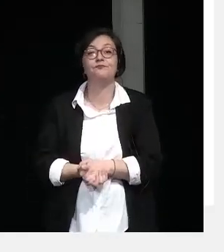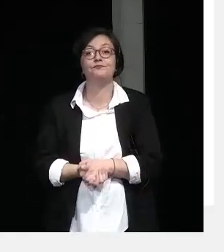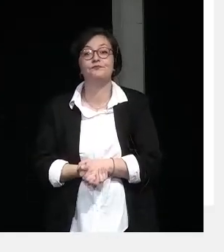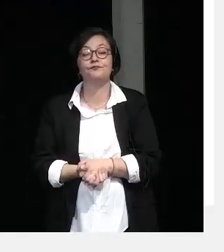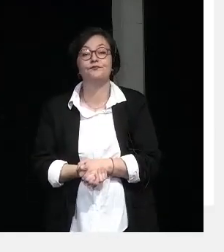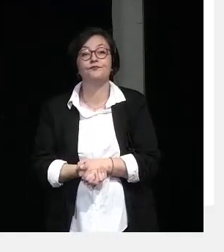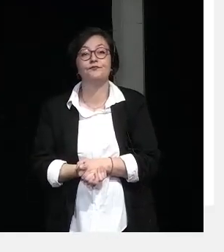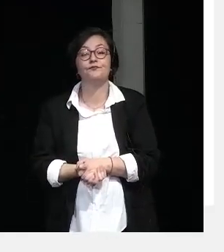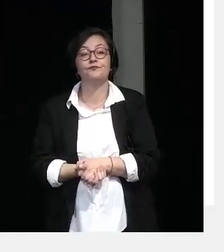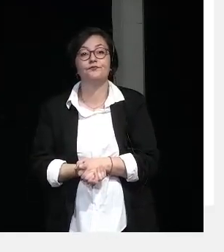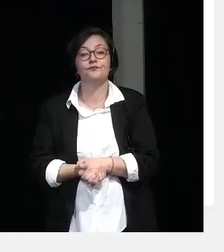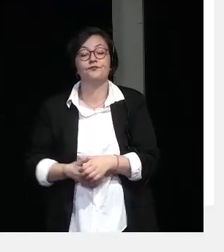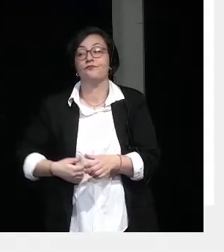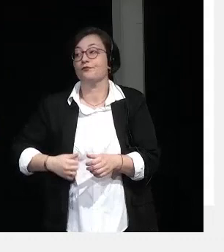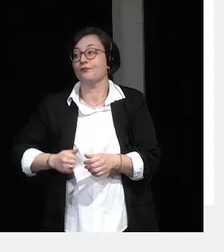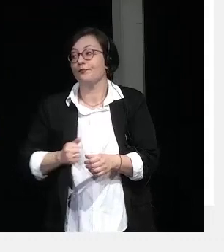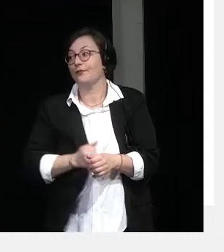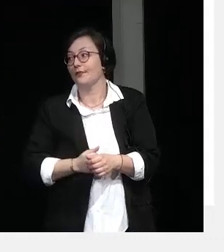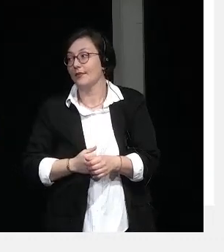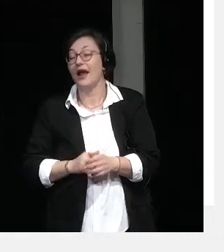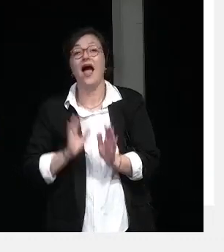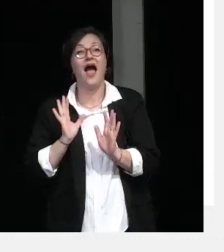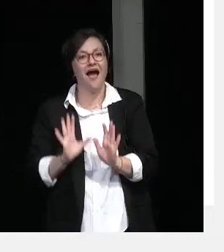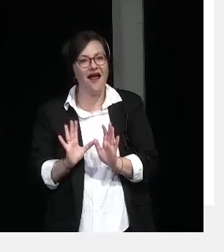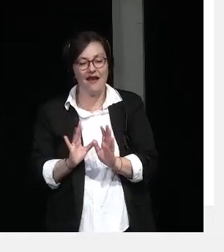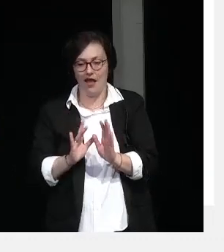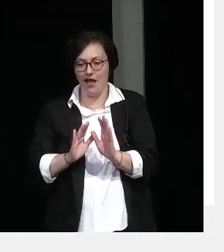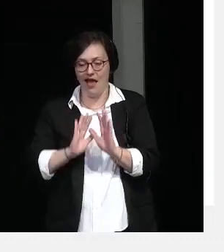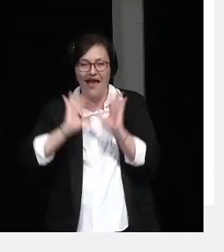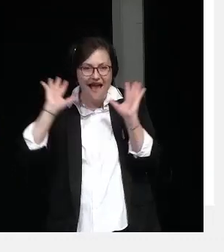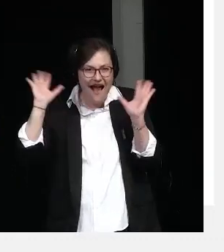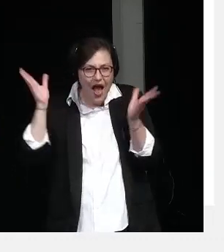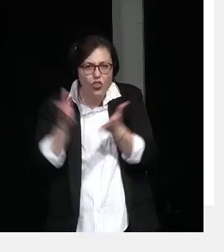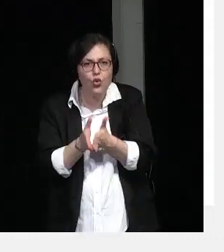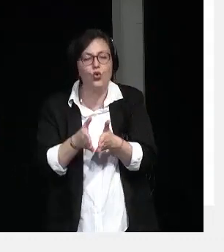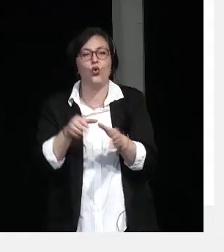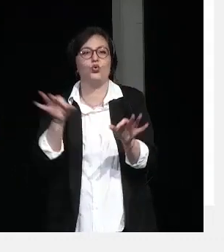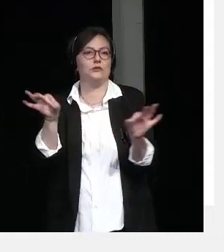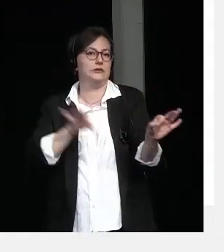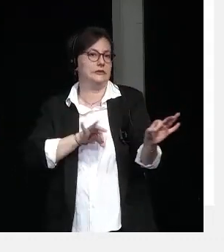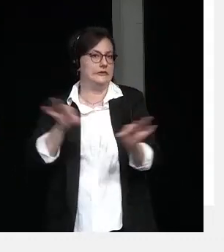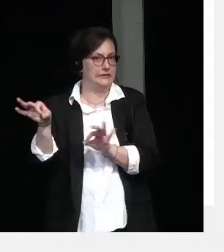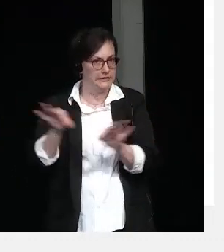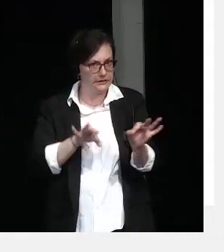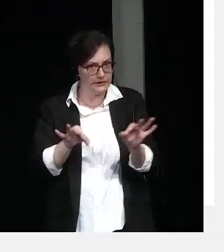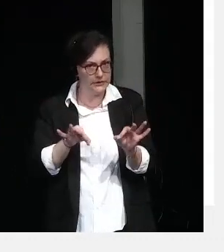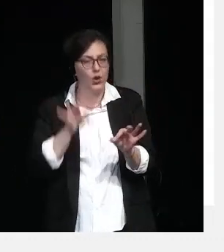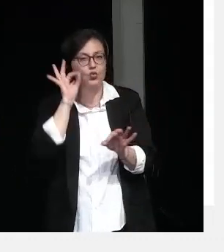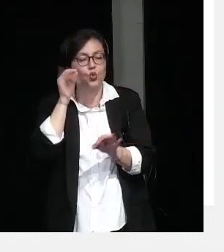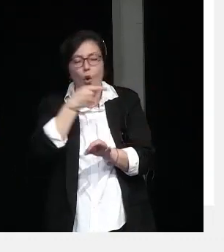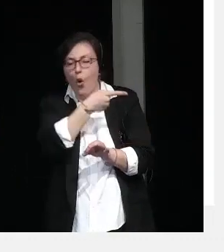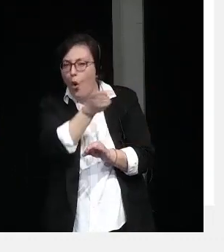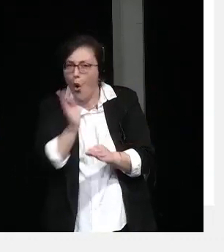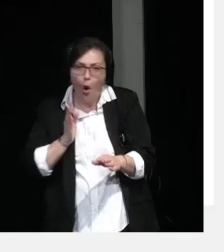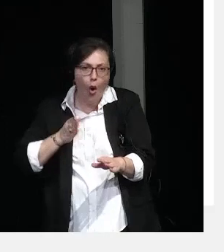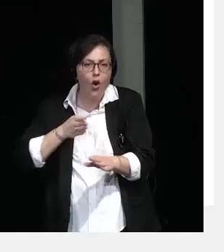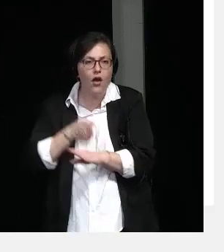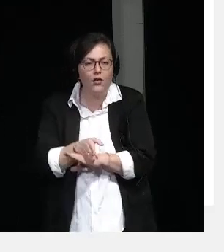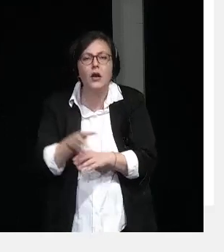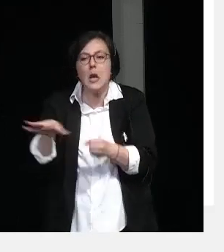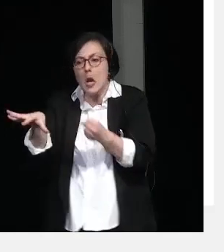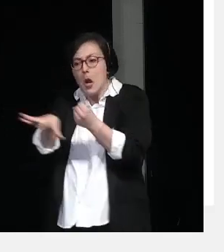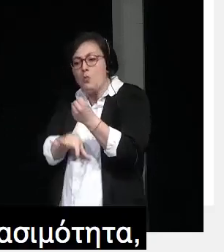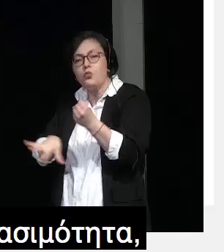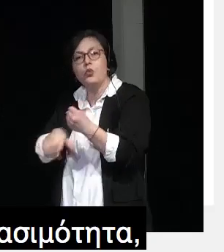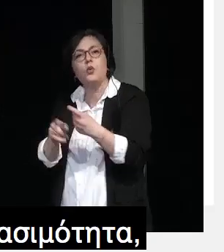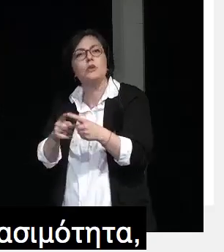so making sure that everyone has access, really does require intentional